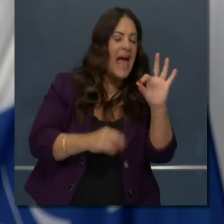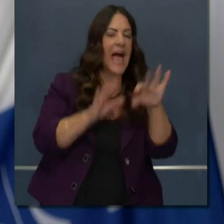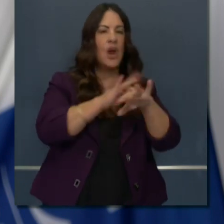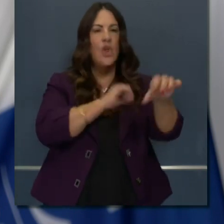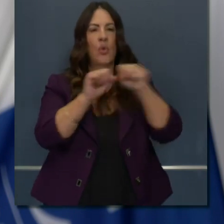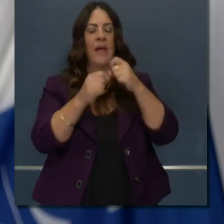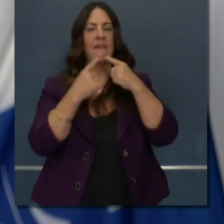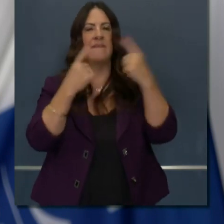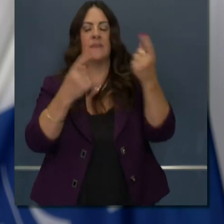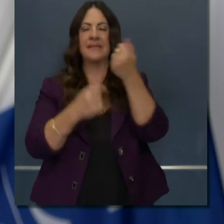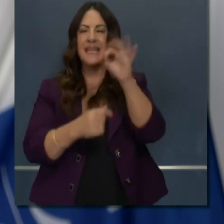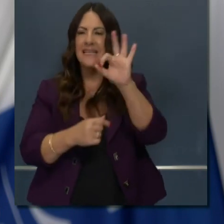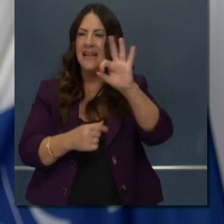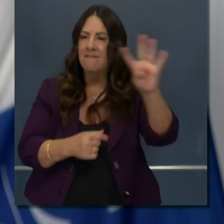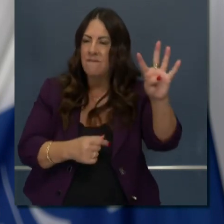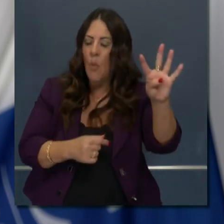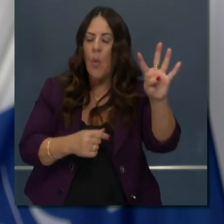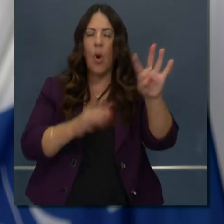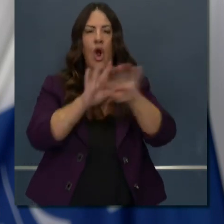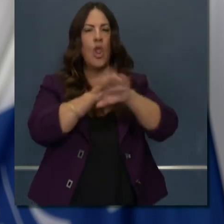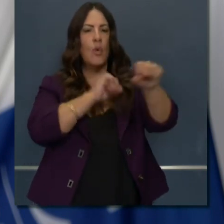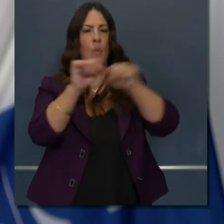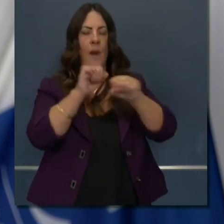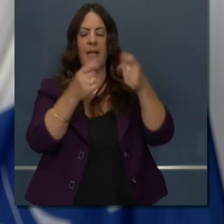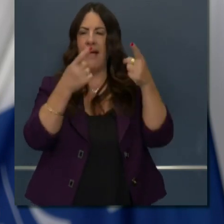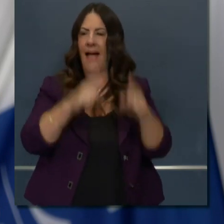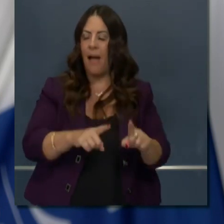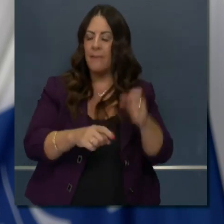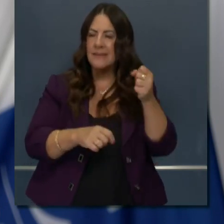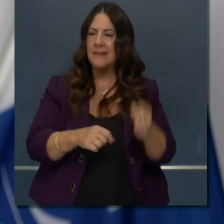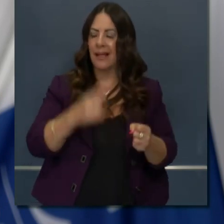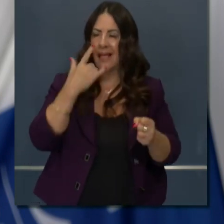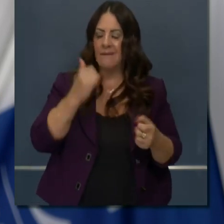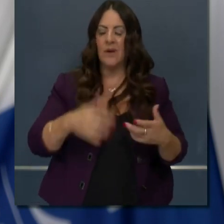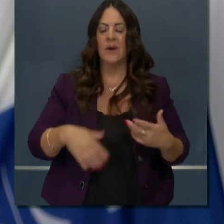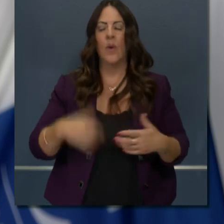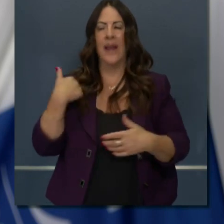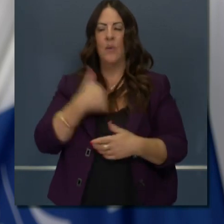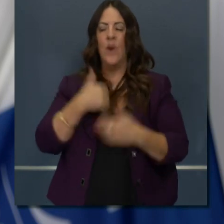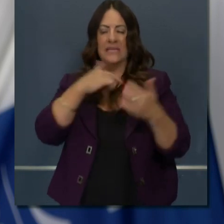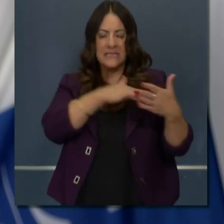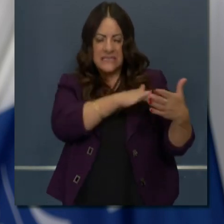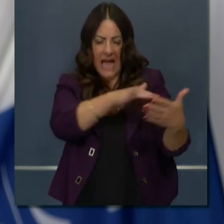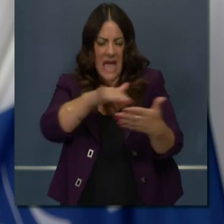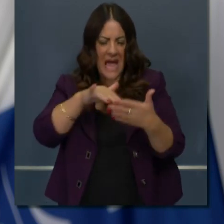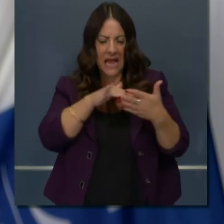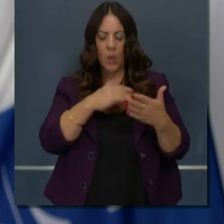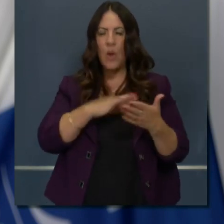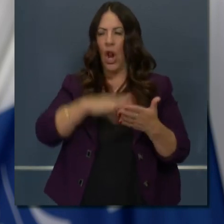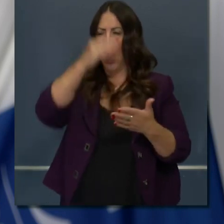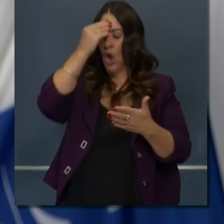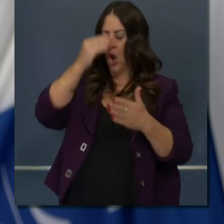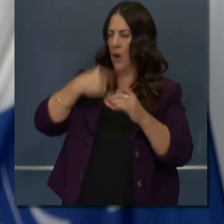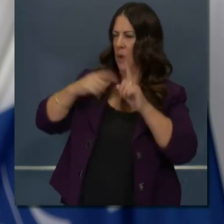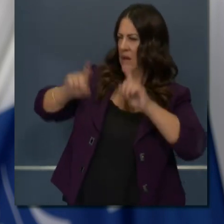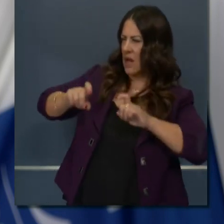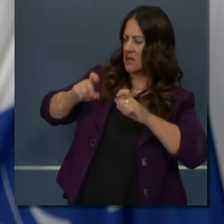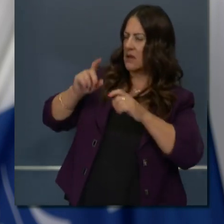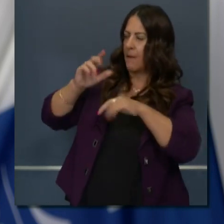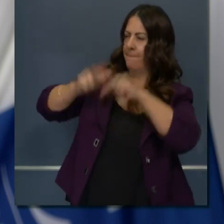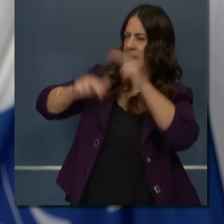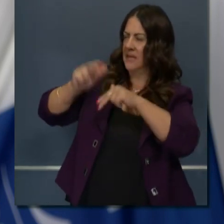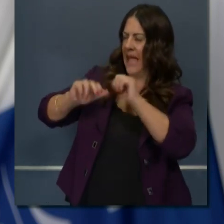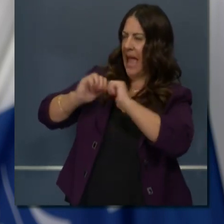have safer buildings. We understand more about how the ground shakes and then how buildings respond. And that's a